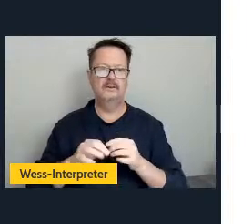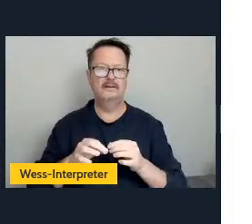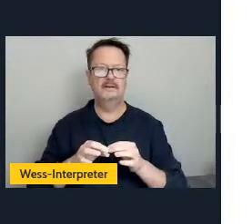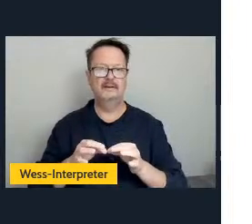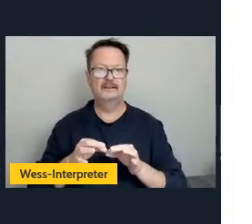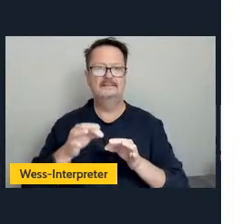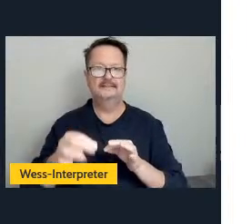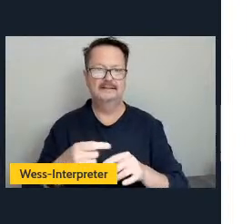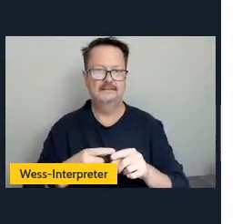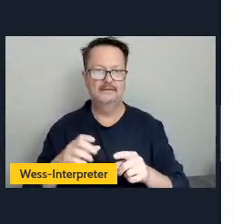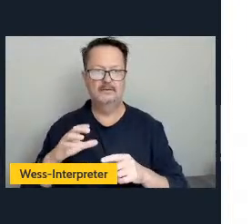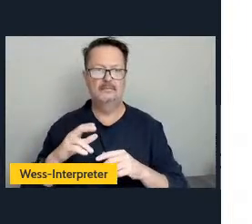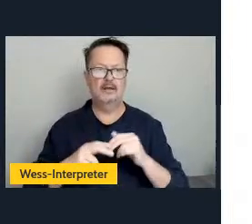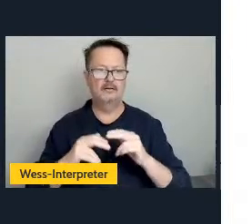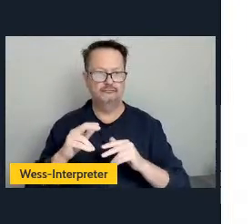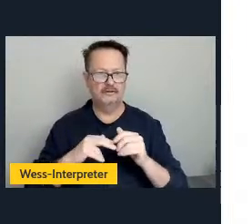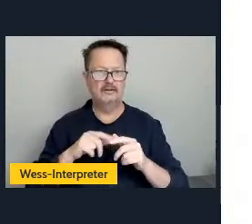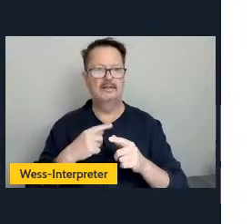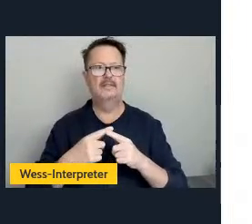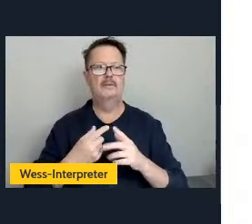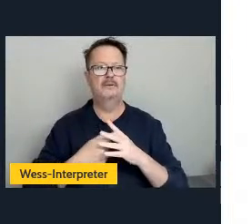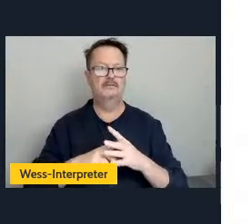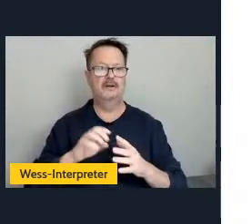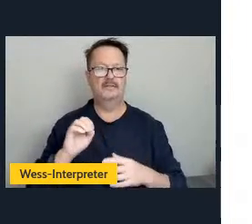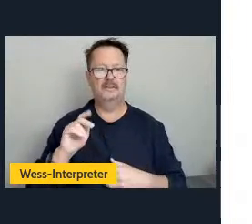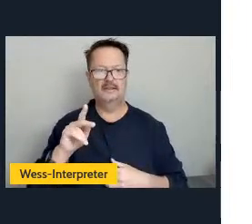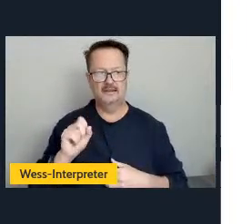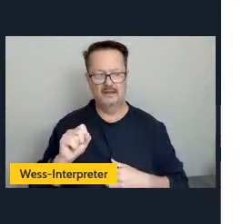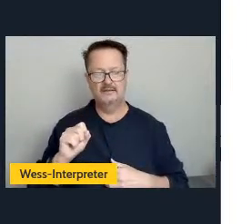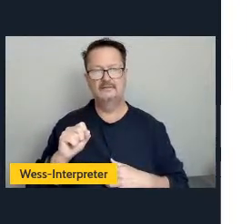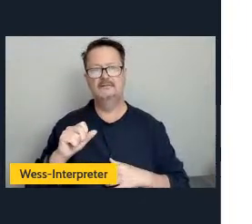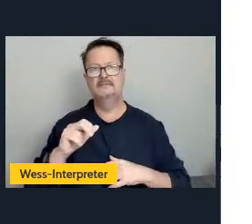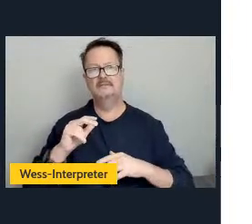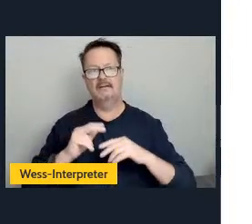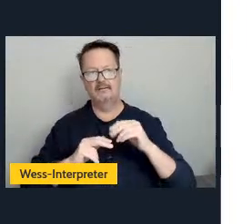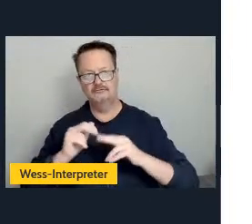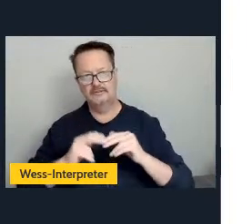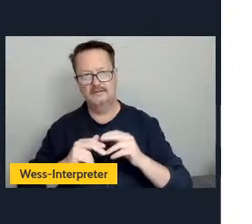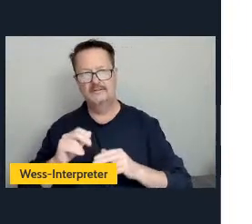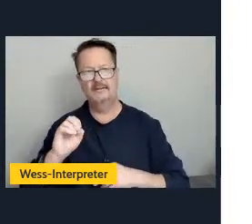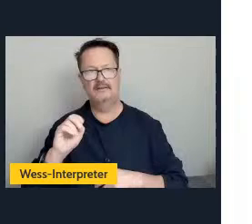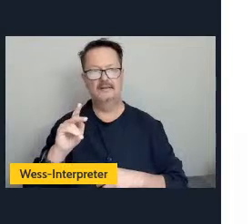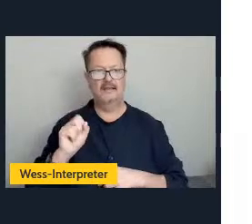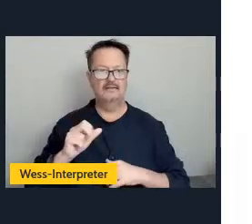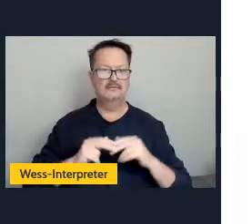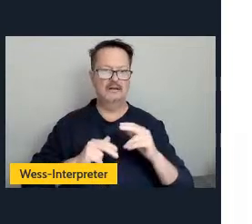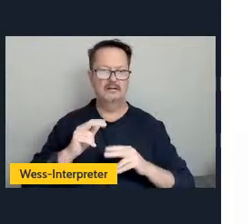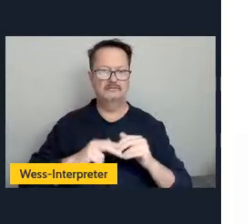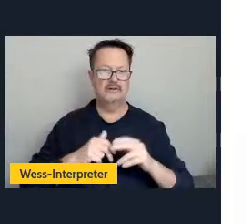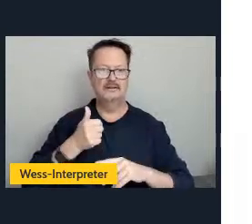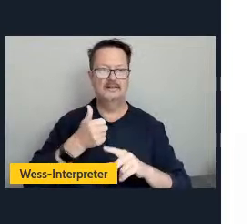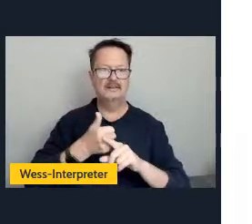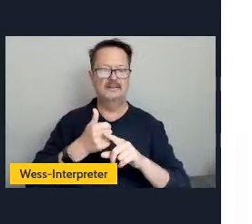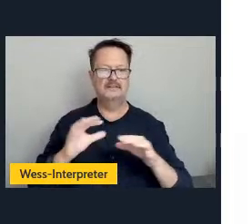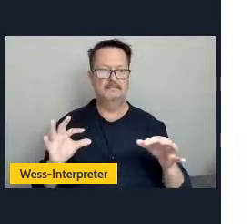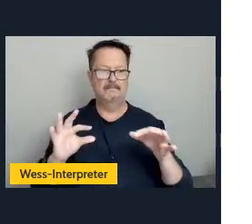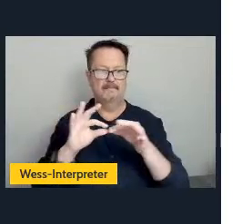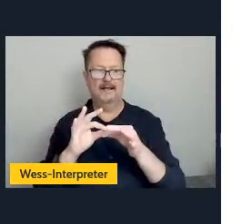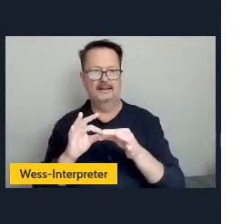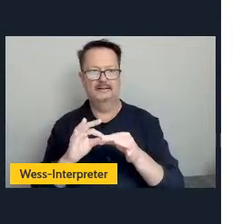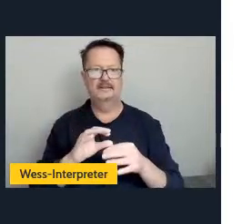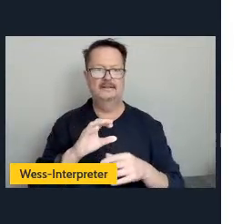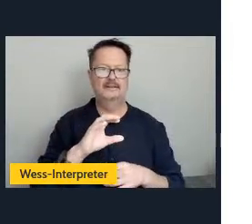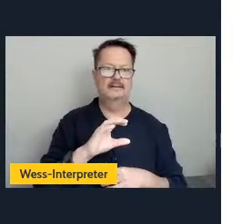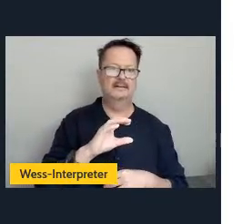in that we initiate a EKS construct. This EKS construct is a binding that CDKtf